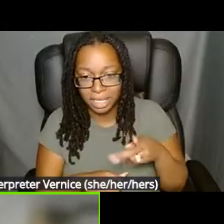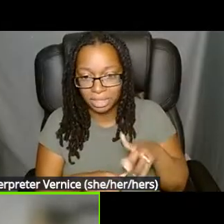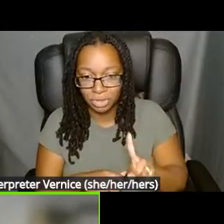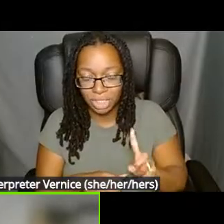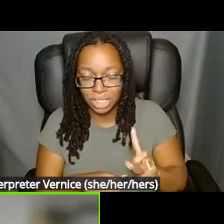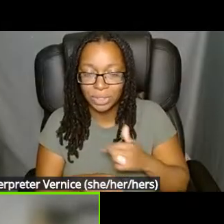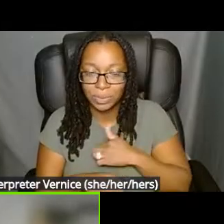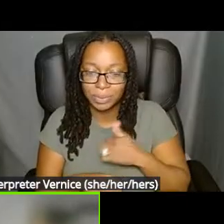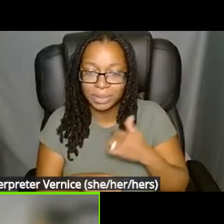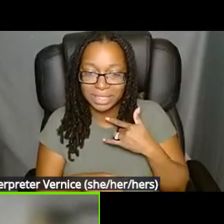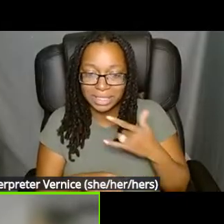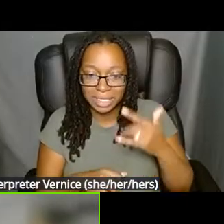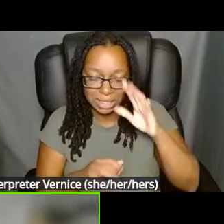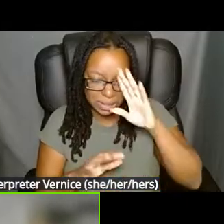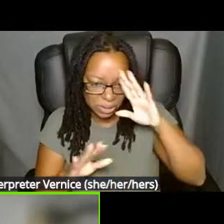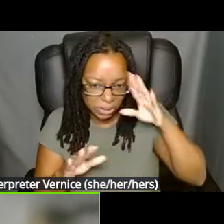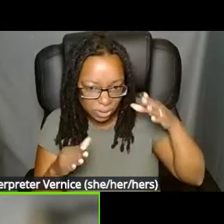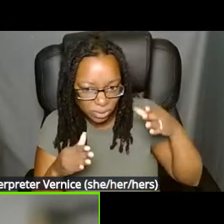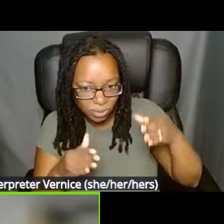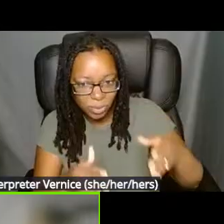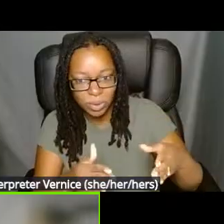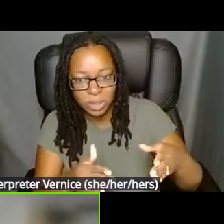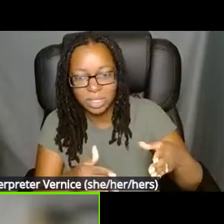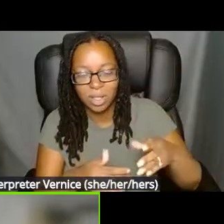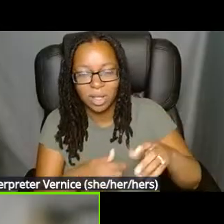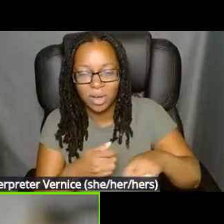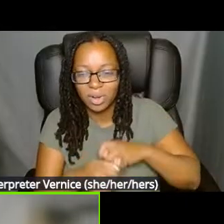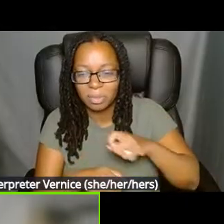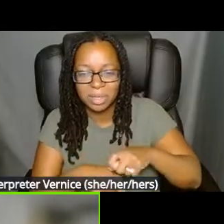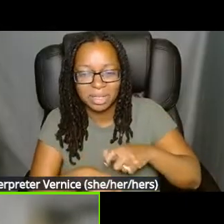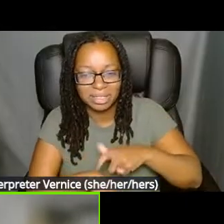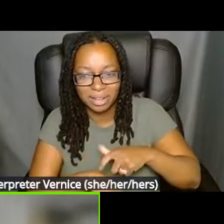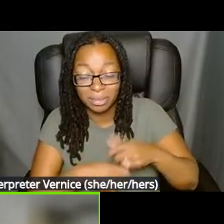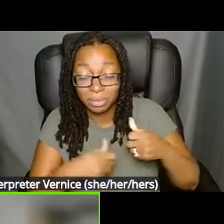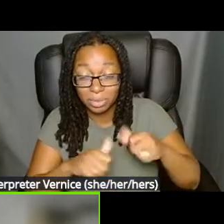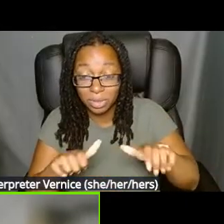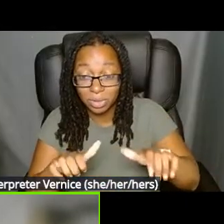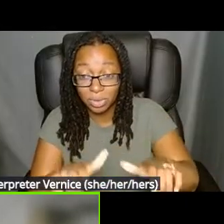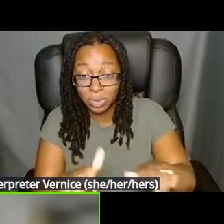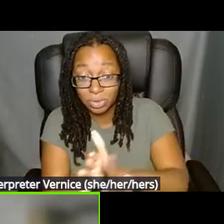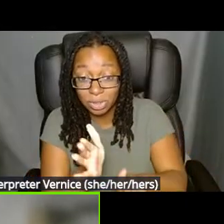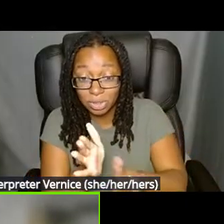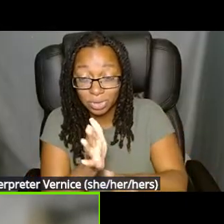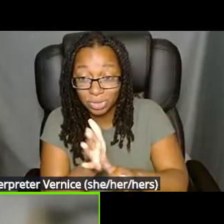or like having time in our adults' life to just do research and go through that